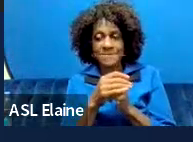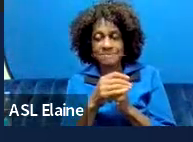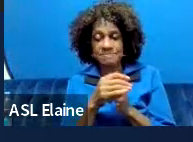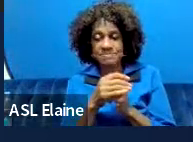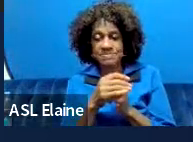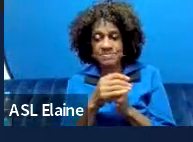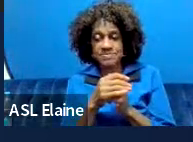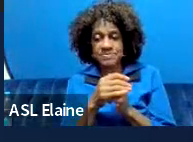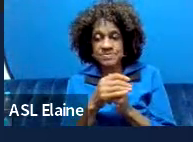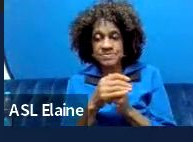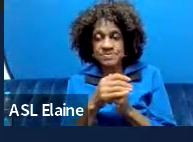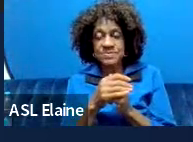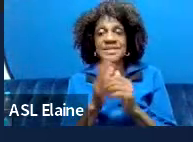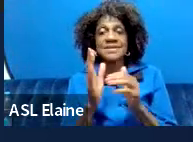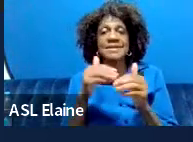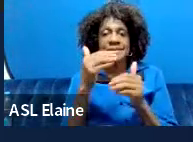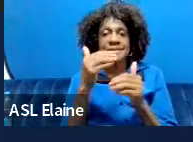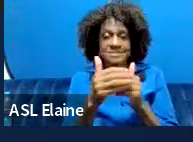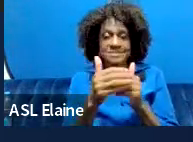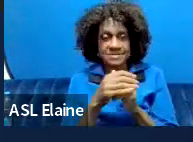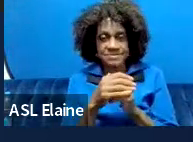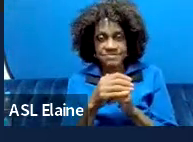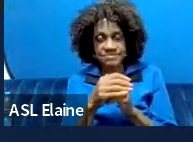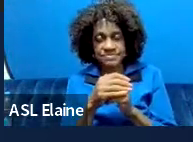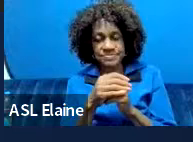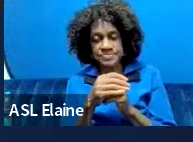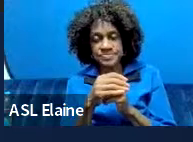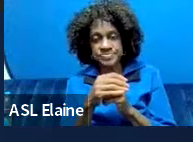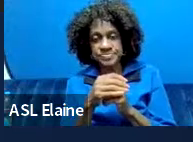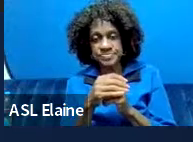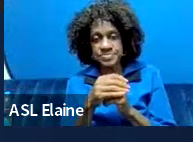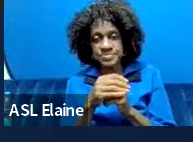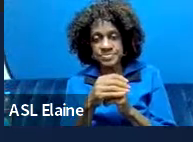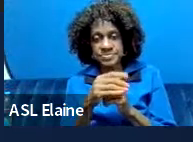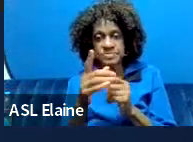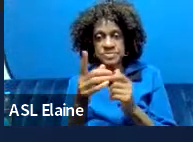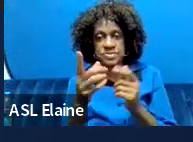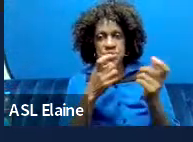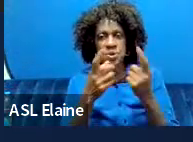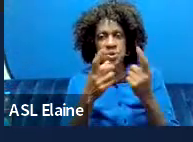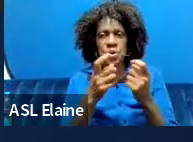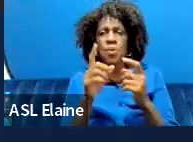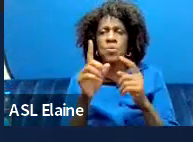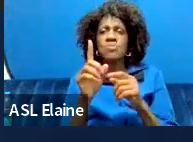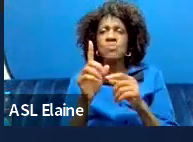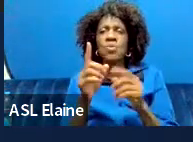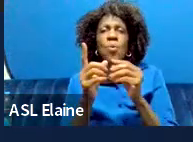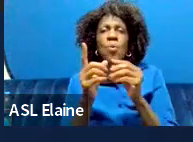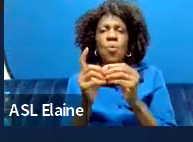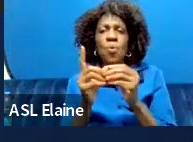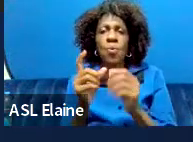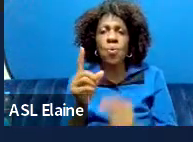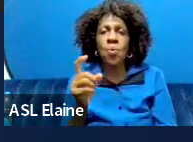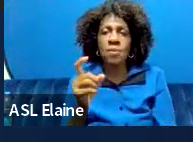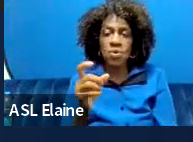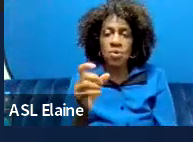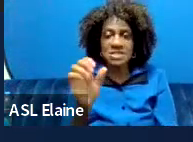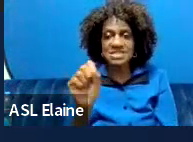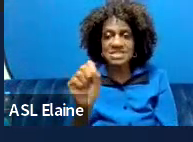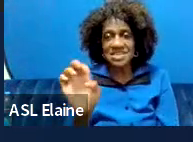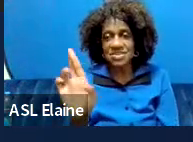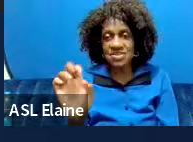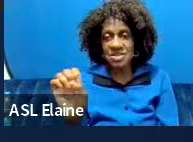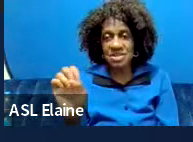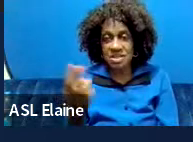Going to move on to the next question, which I'm going to ask one more from you, Sarah. So the